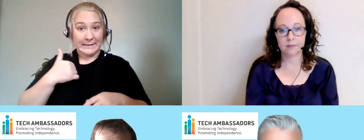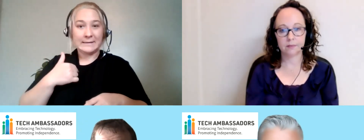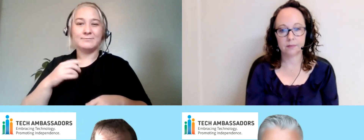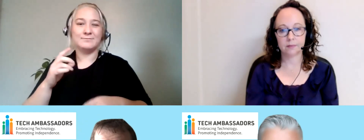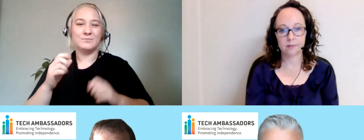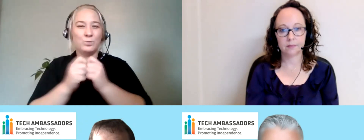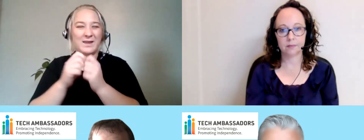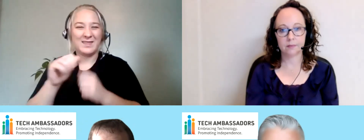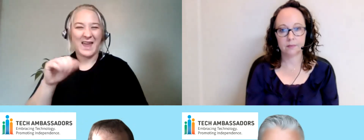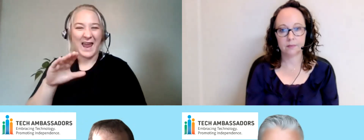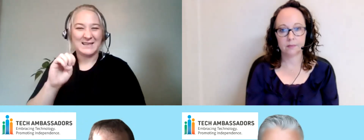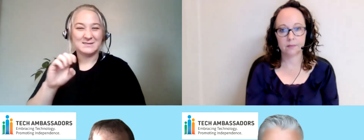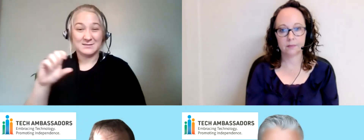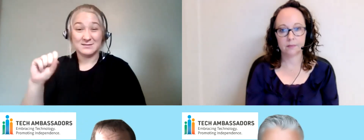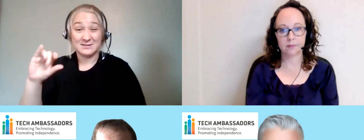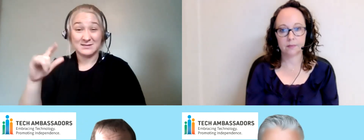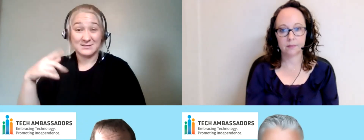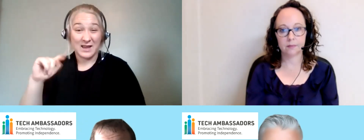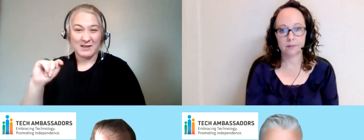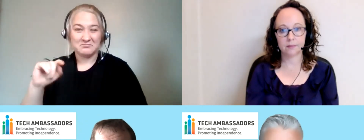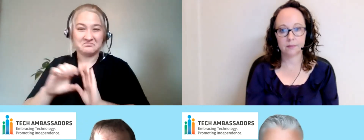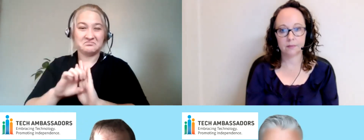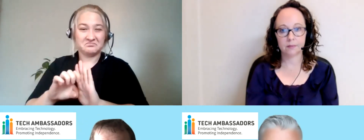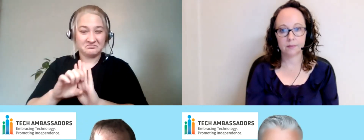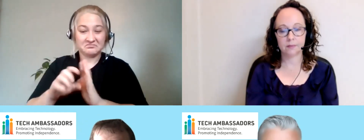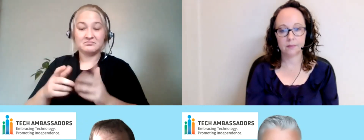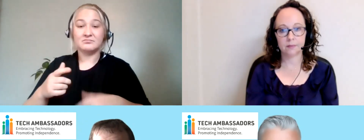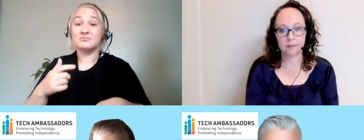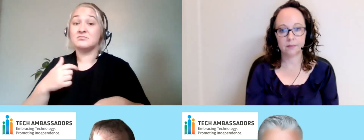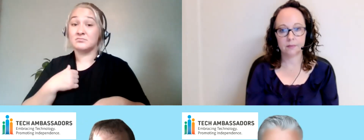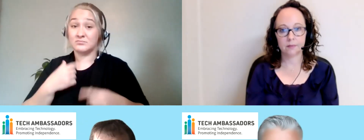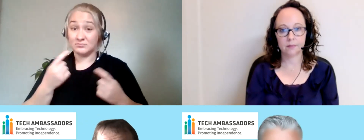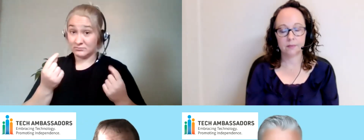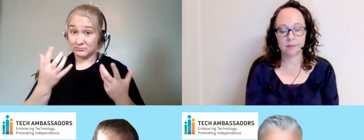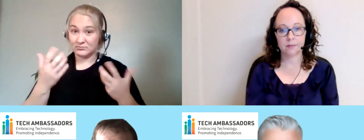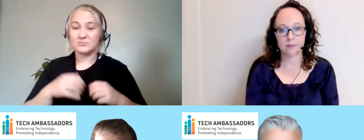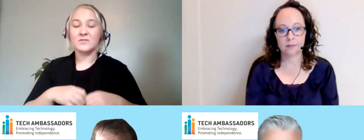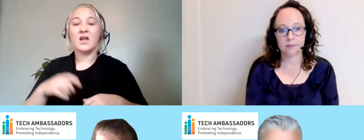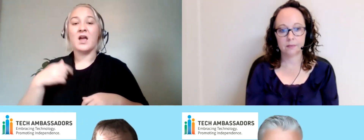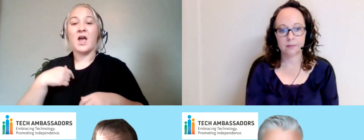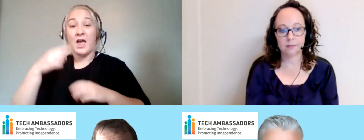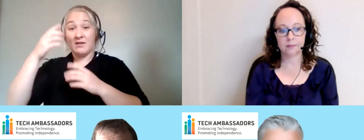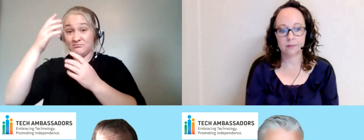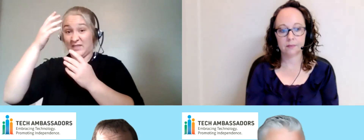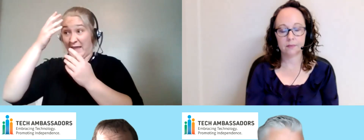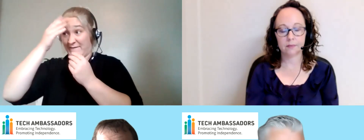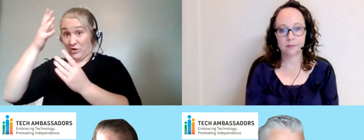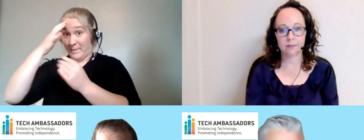site, I just sent the info to her.